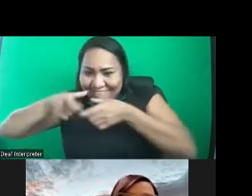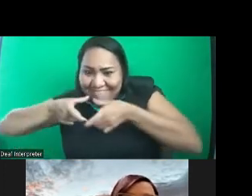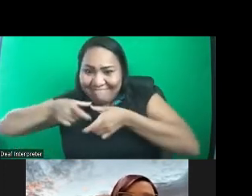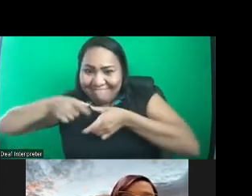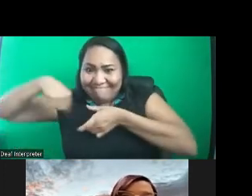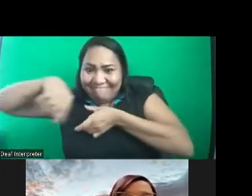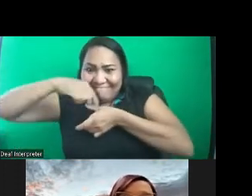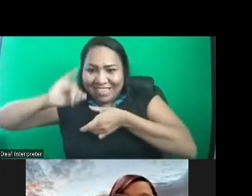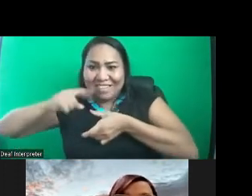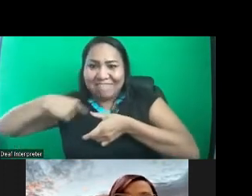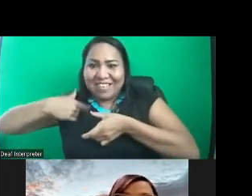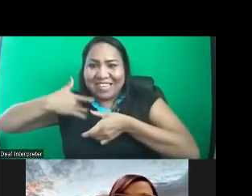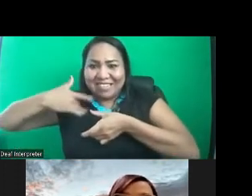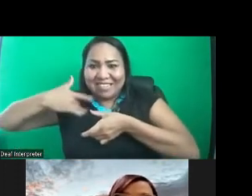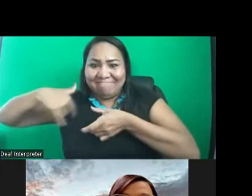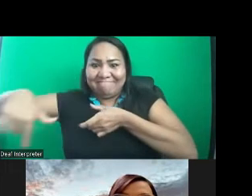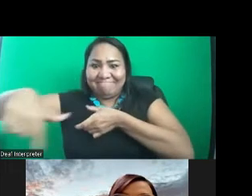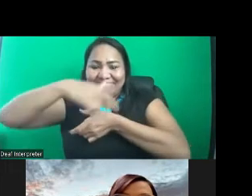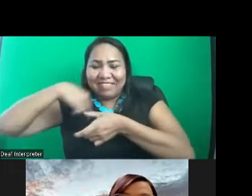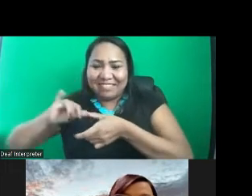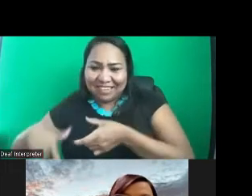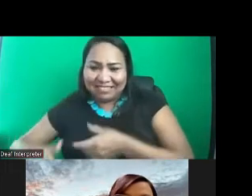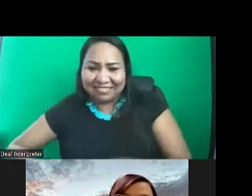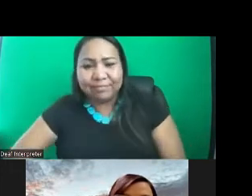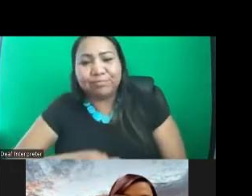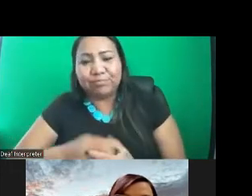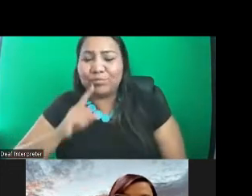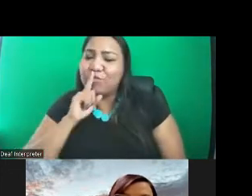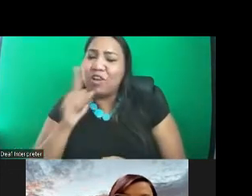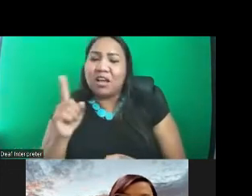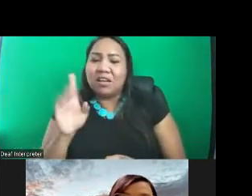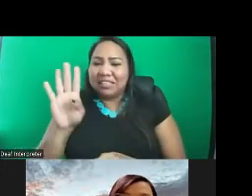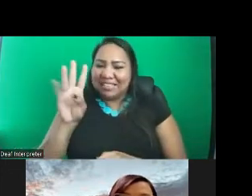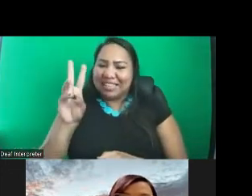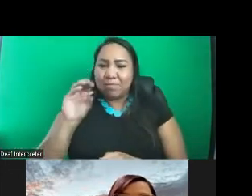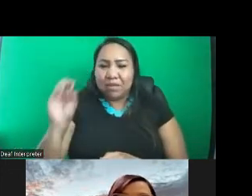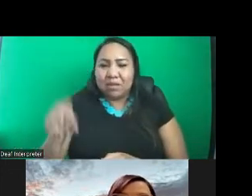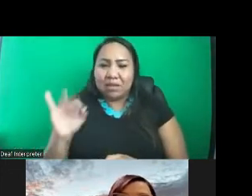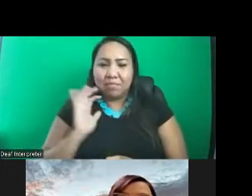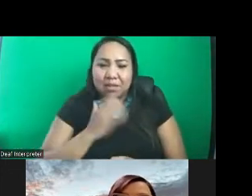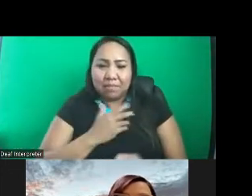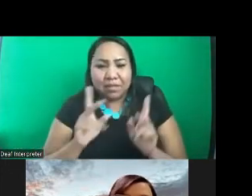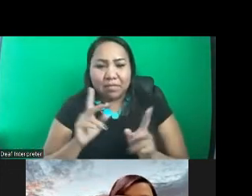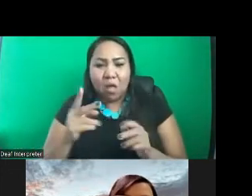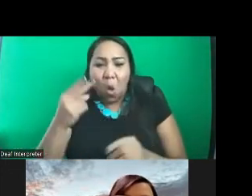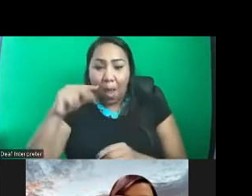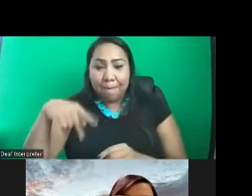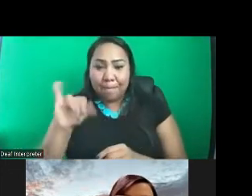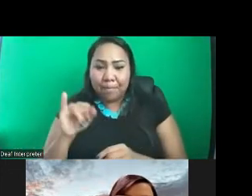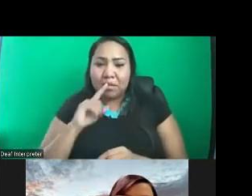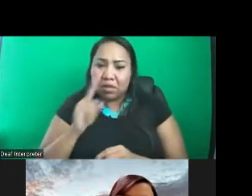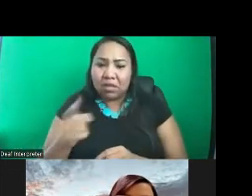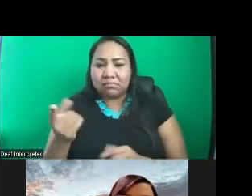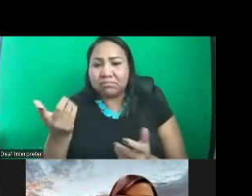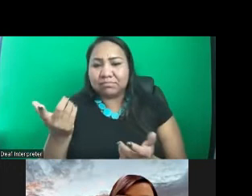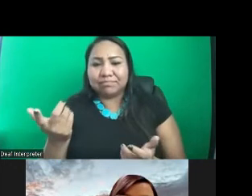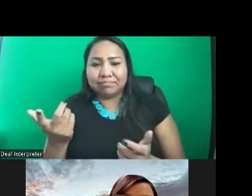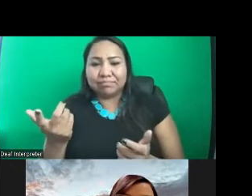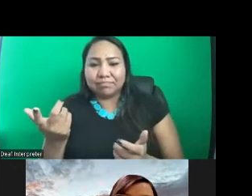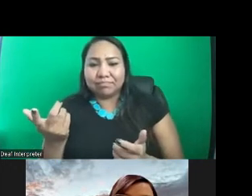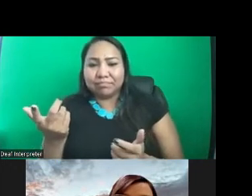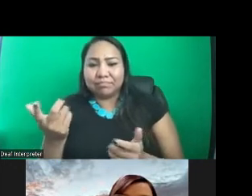are about 46% of our population on Hopi is at or below the human services poverty